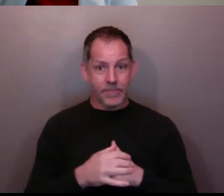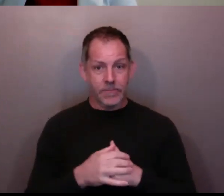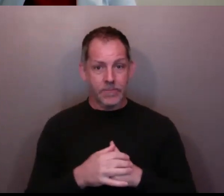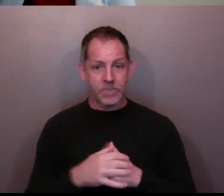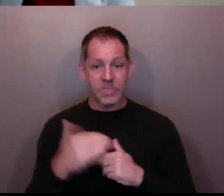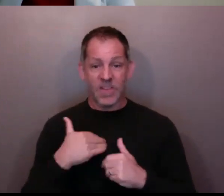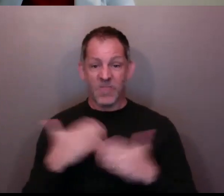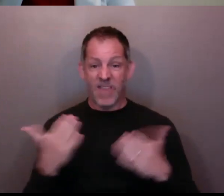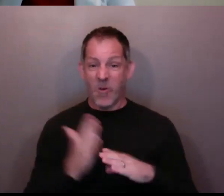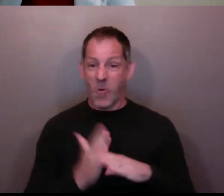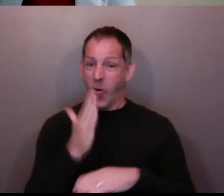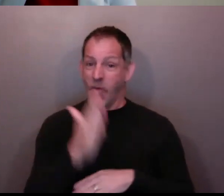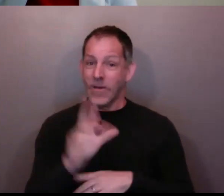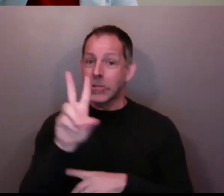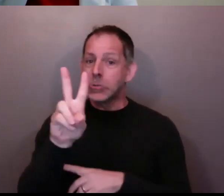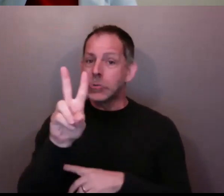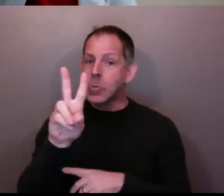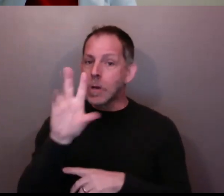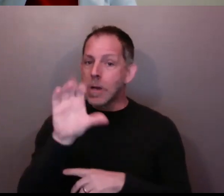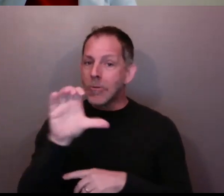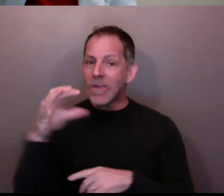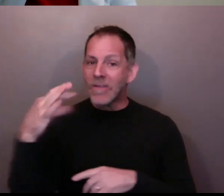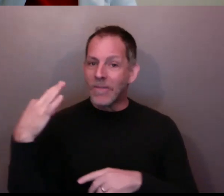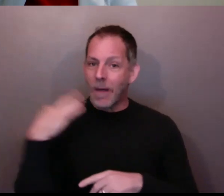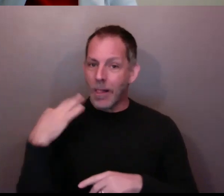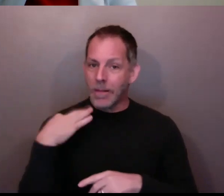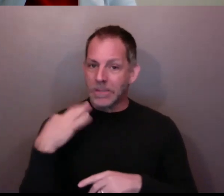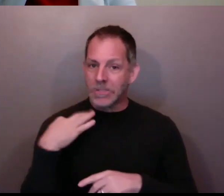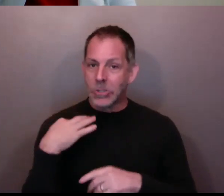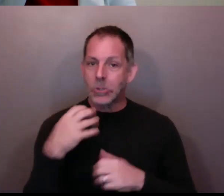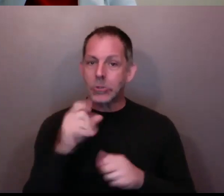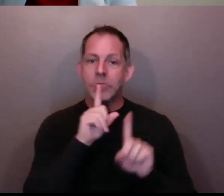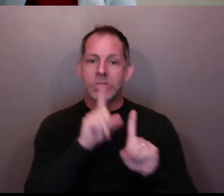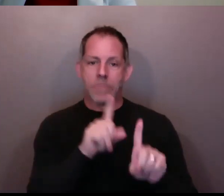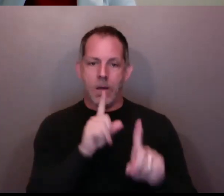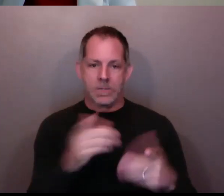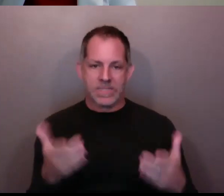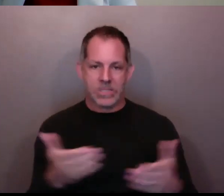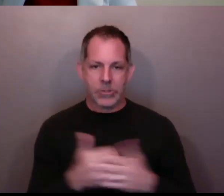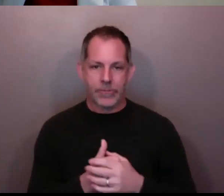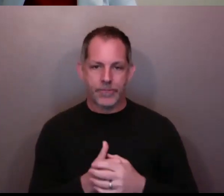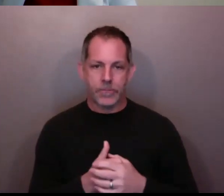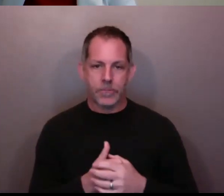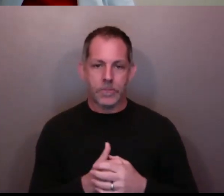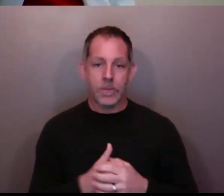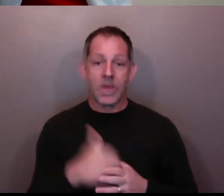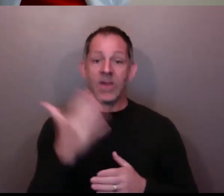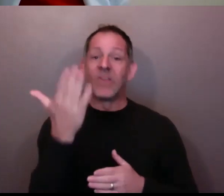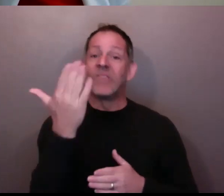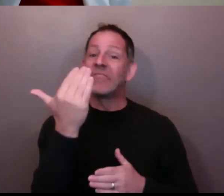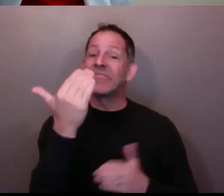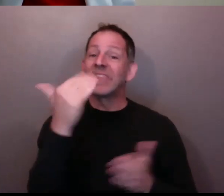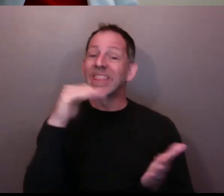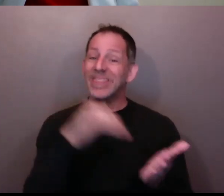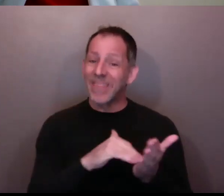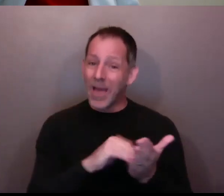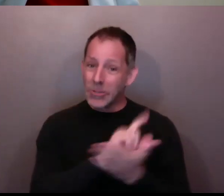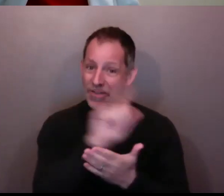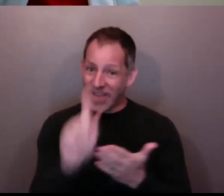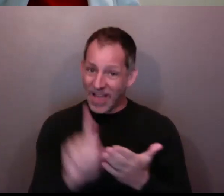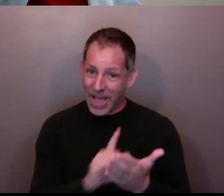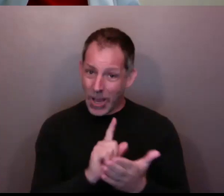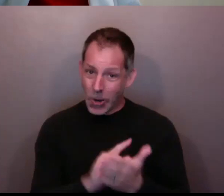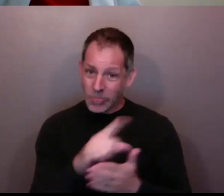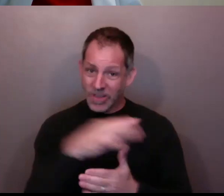active in this response, and they have worked over 15,000 volunteer hours. They've done a lot of different things in